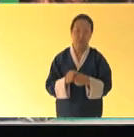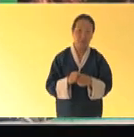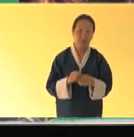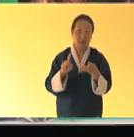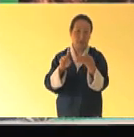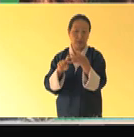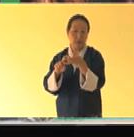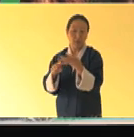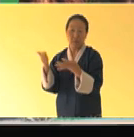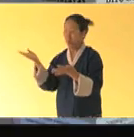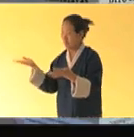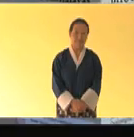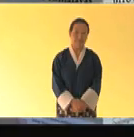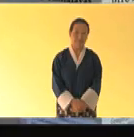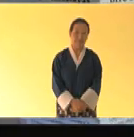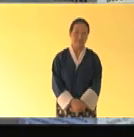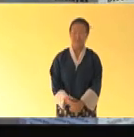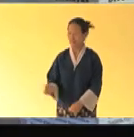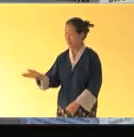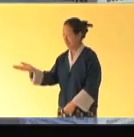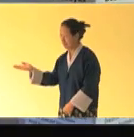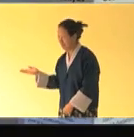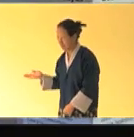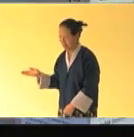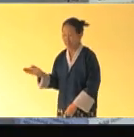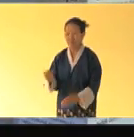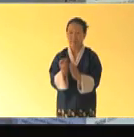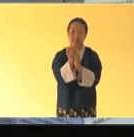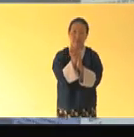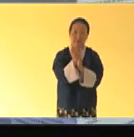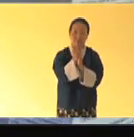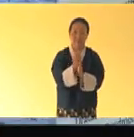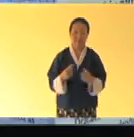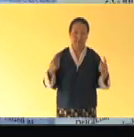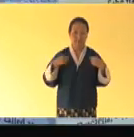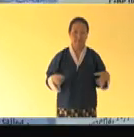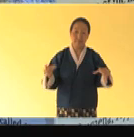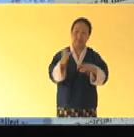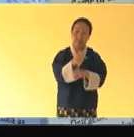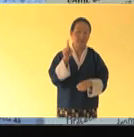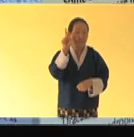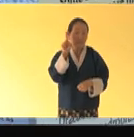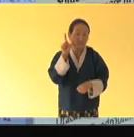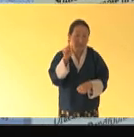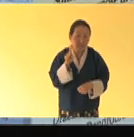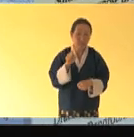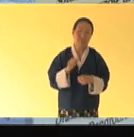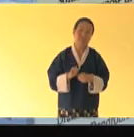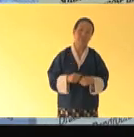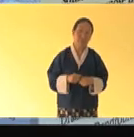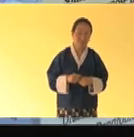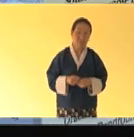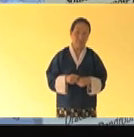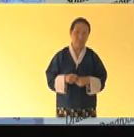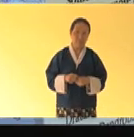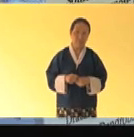Baru Churu, Mula. Thus, here is the display of our common Yartsagenbub, Kodisev. So,